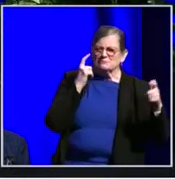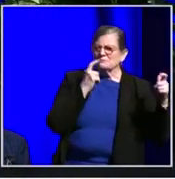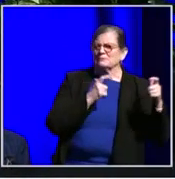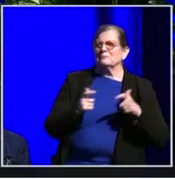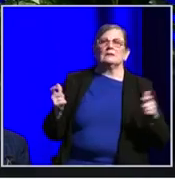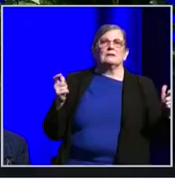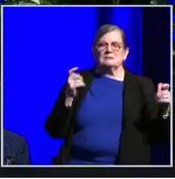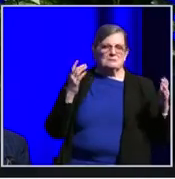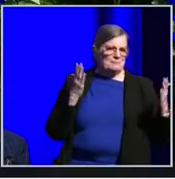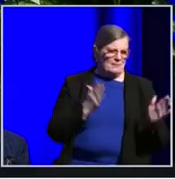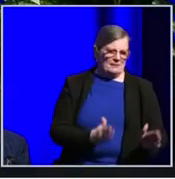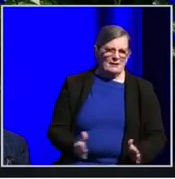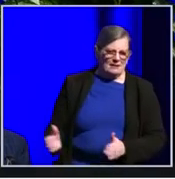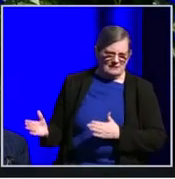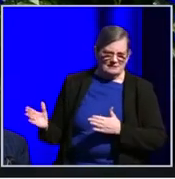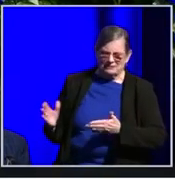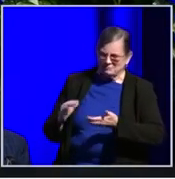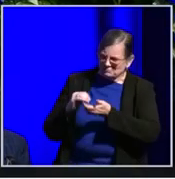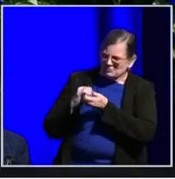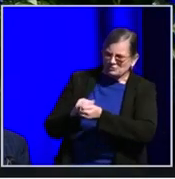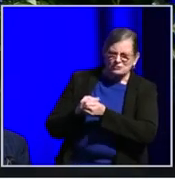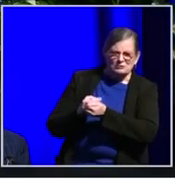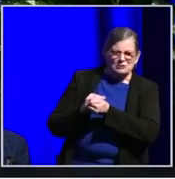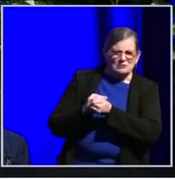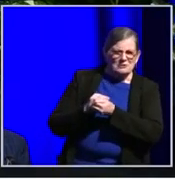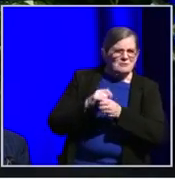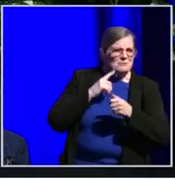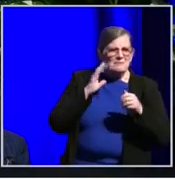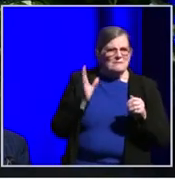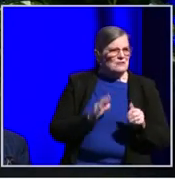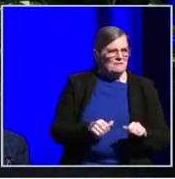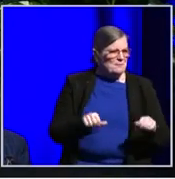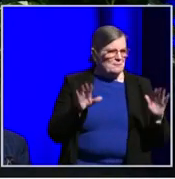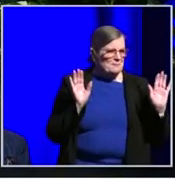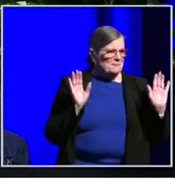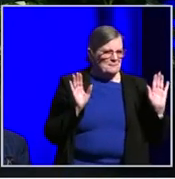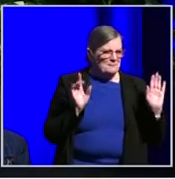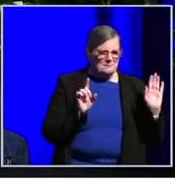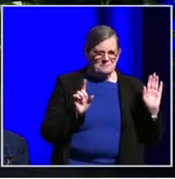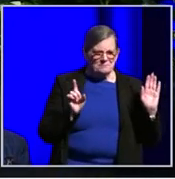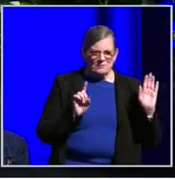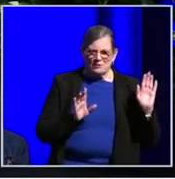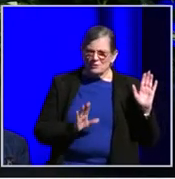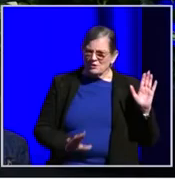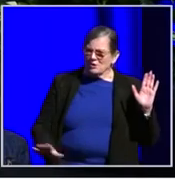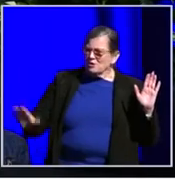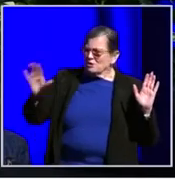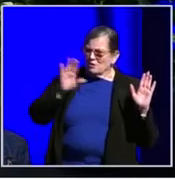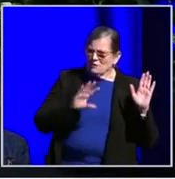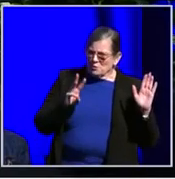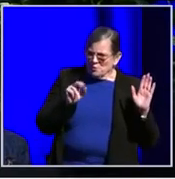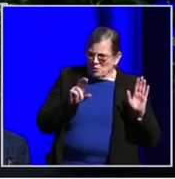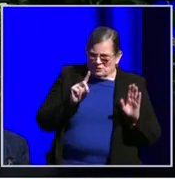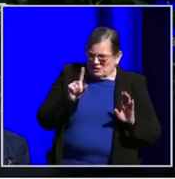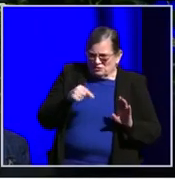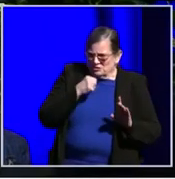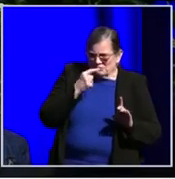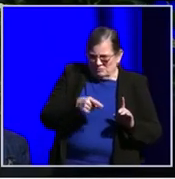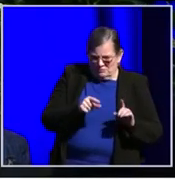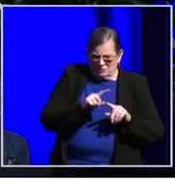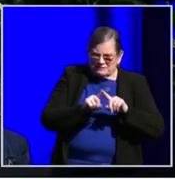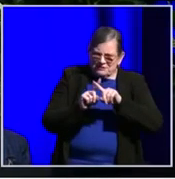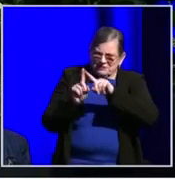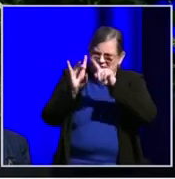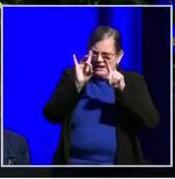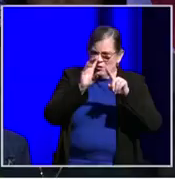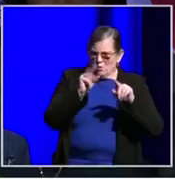up. And we're doing this work in all the neighborhoods across the ward, not just Columbia Heights. Ward 1 is also a place where we have